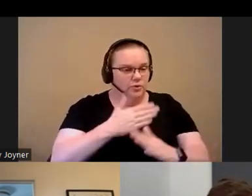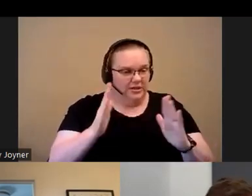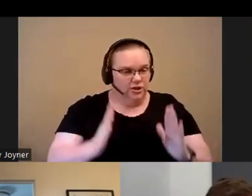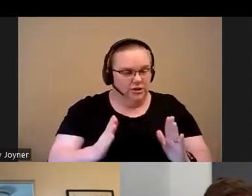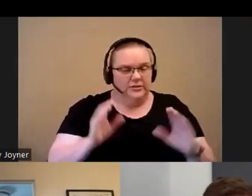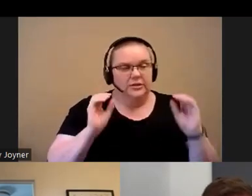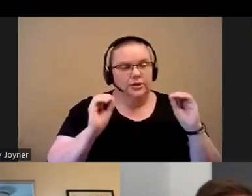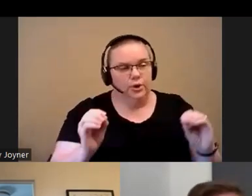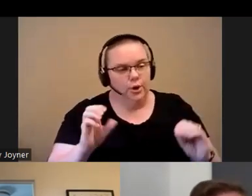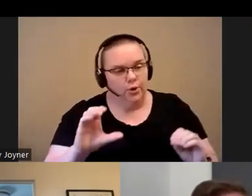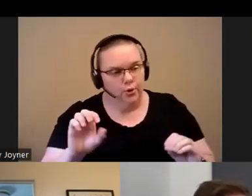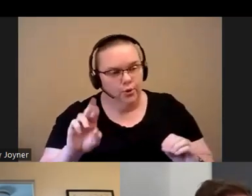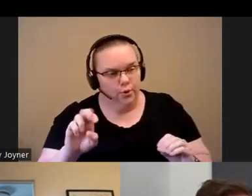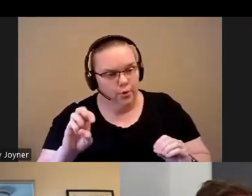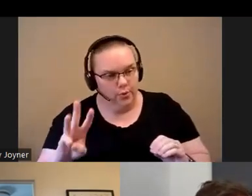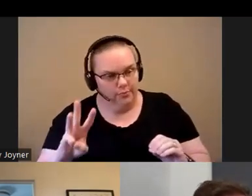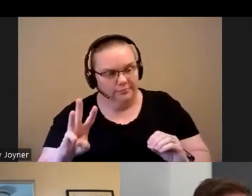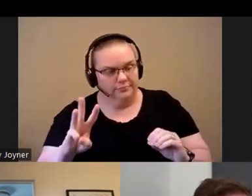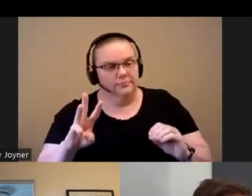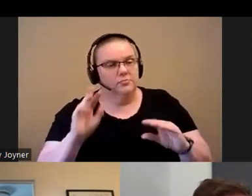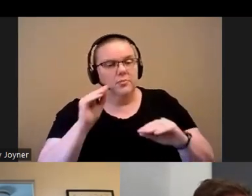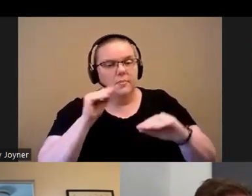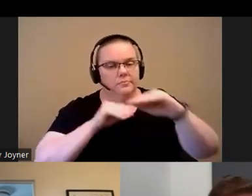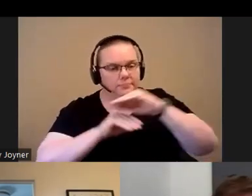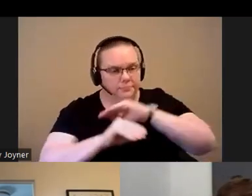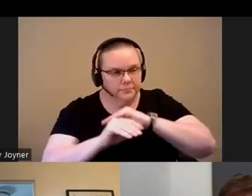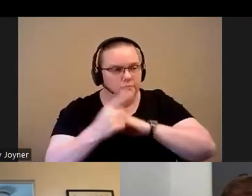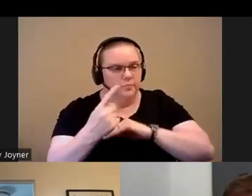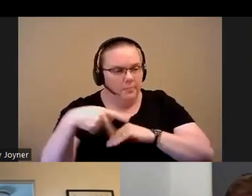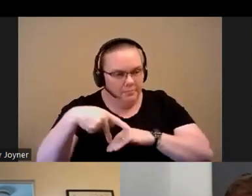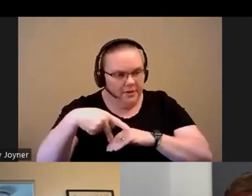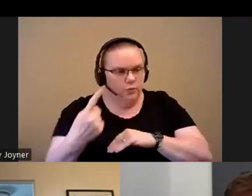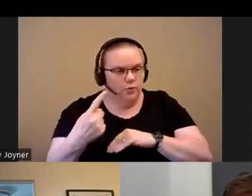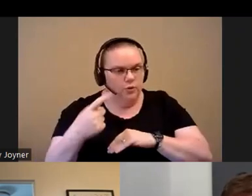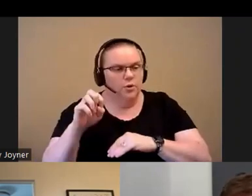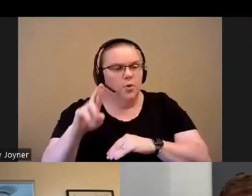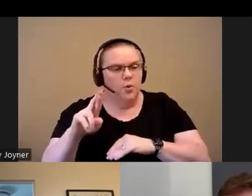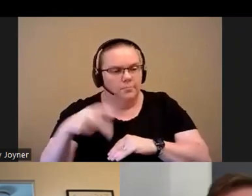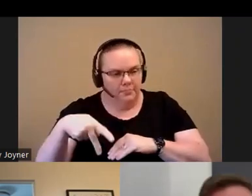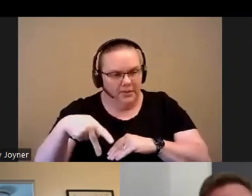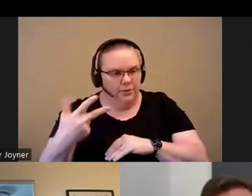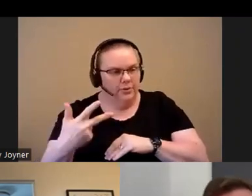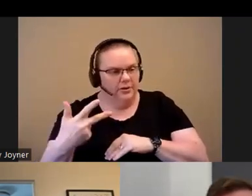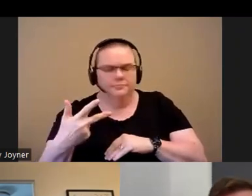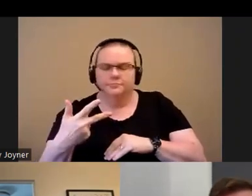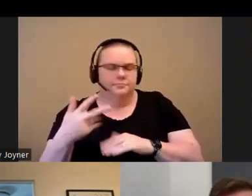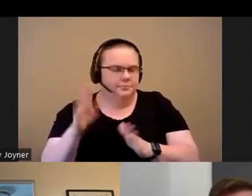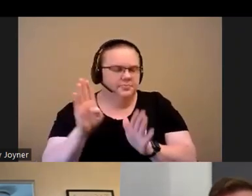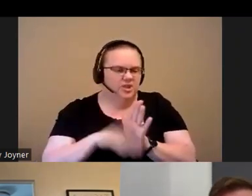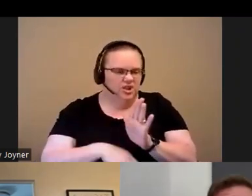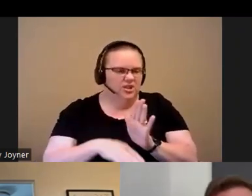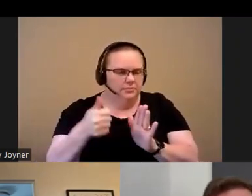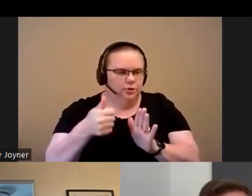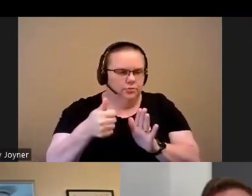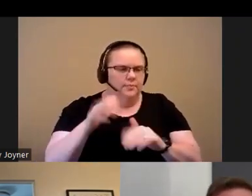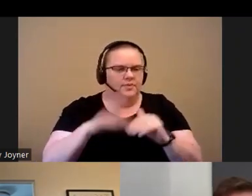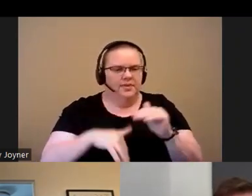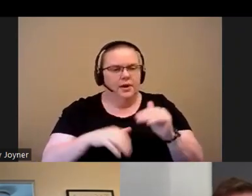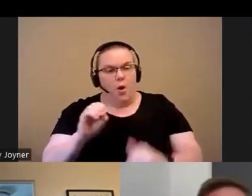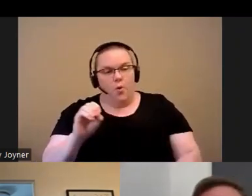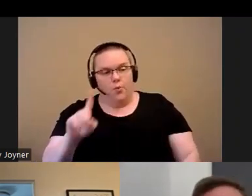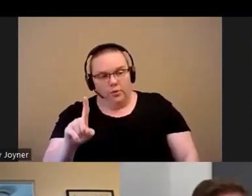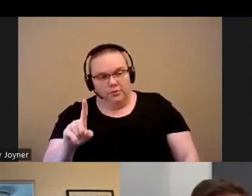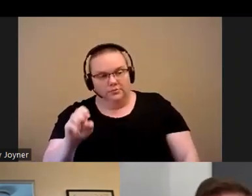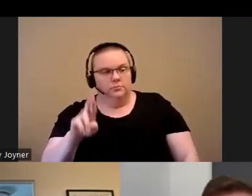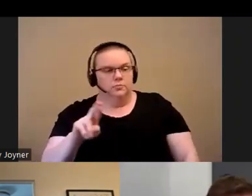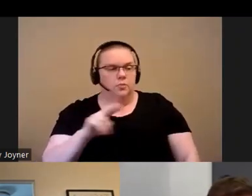crew, and you could put them all under a P1 or a P3, well, that's one petition. That's not very expensive. I mean, it's comparatively less expensive than an O1